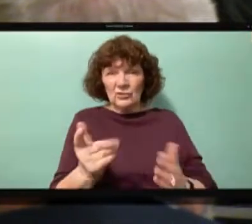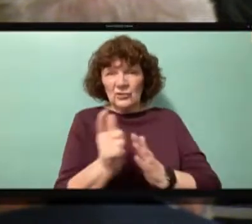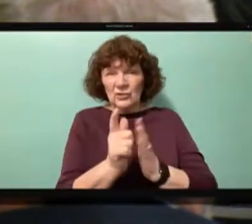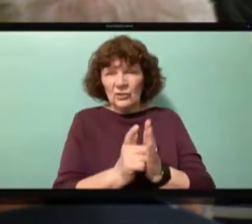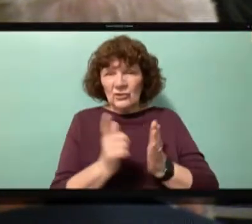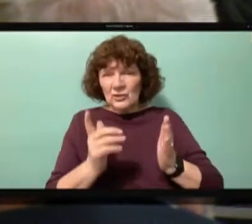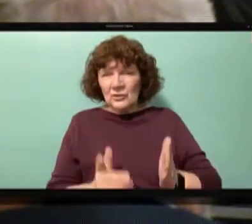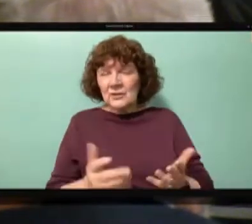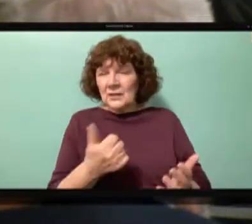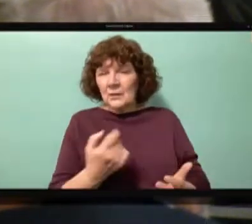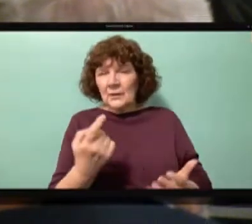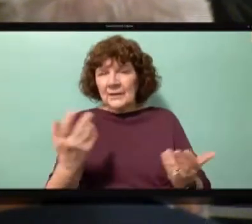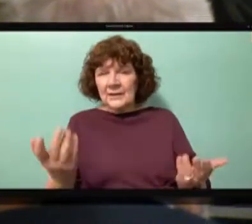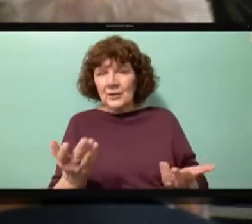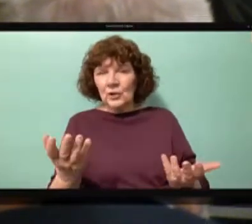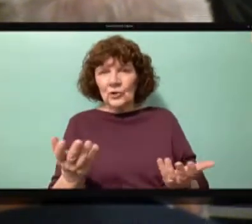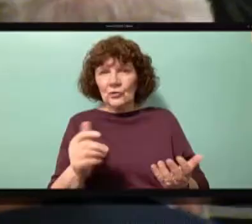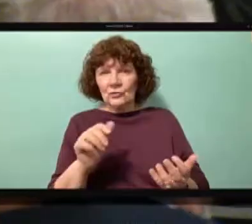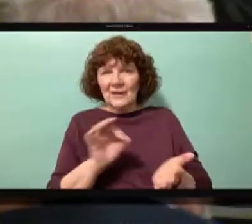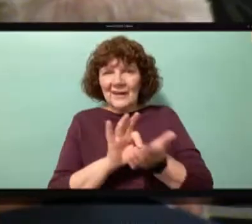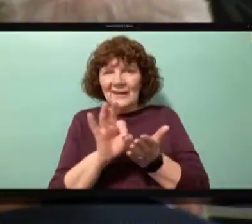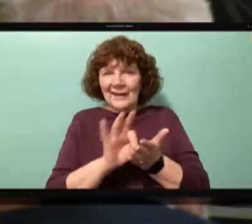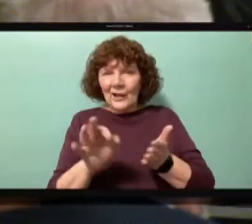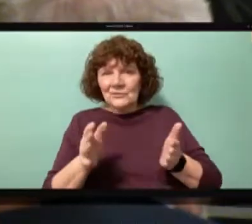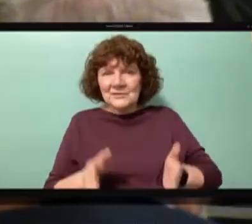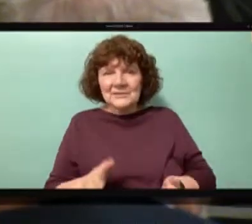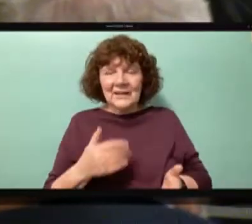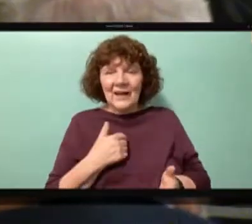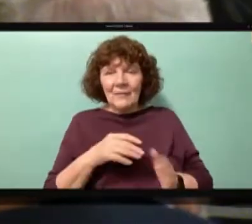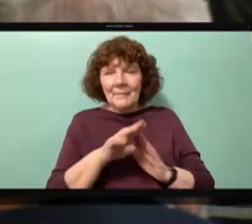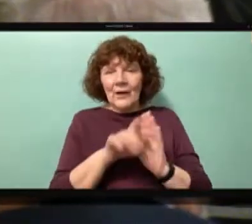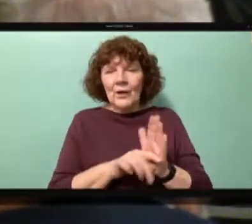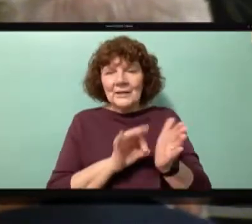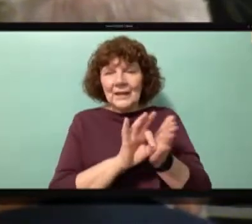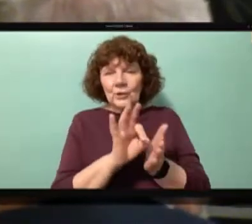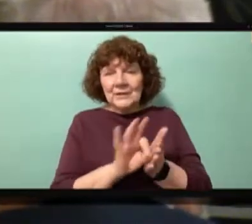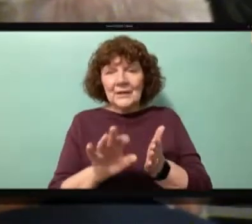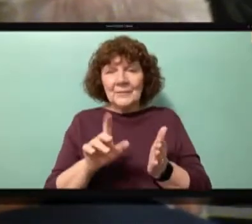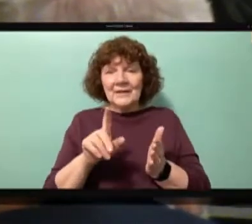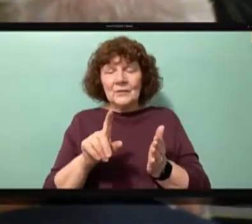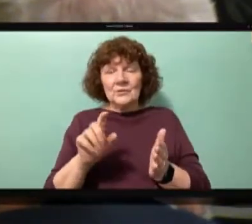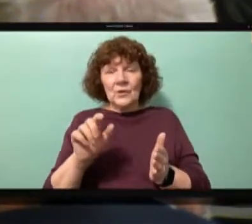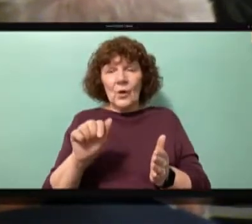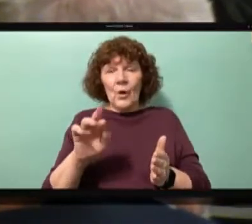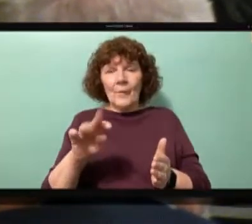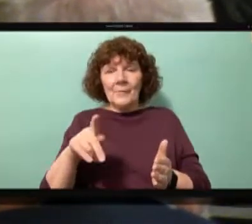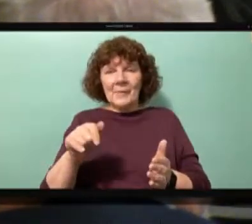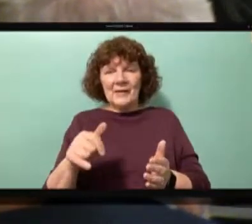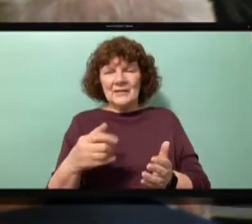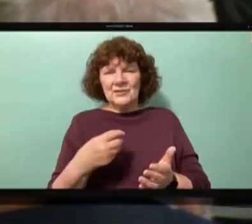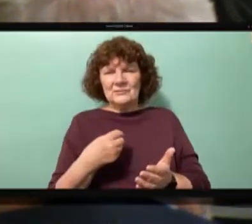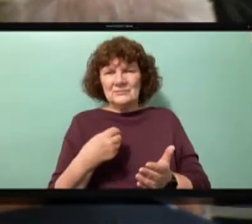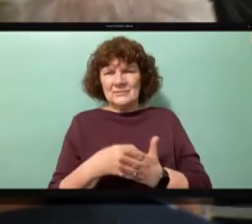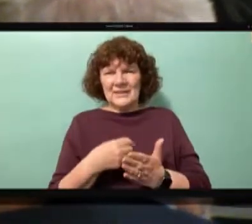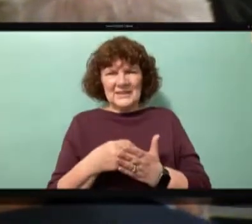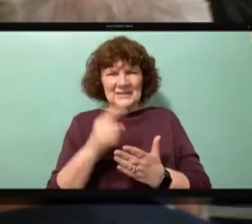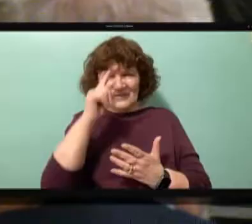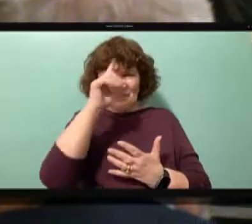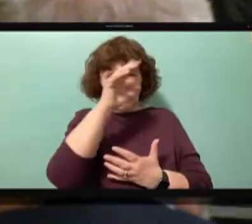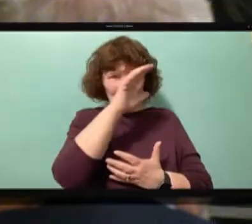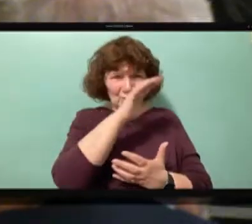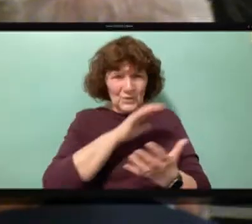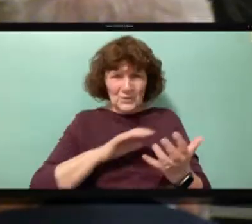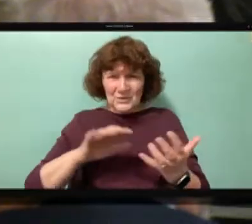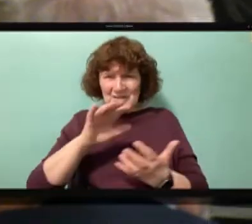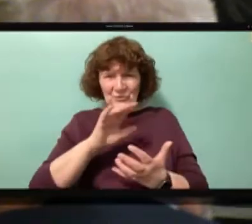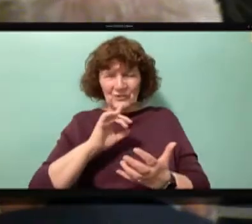is an accountant or has an accounting background, but these ARPA dollars are so confusing. I mean, they really are. And I just want to say, I think that we're all